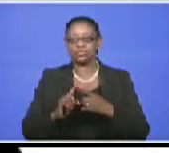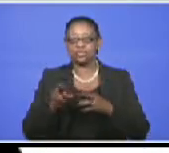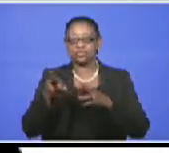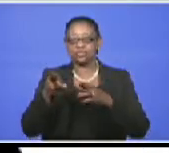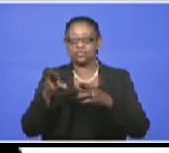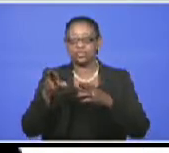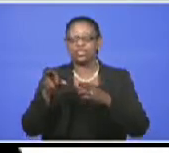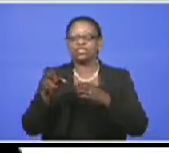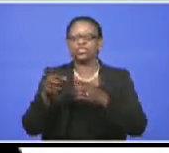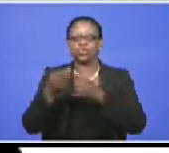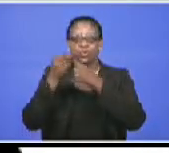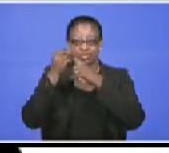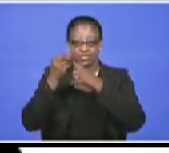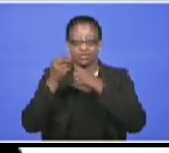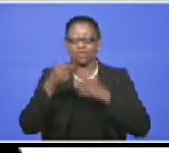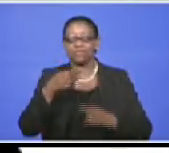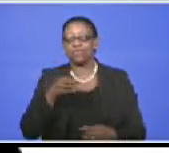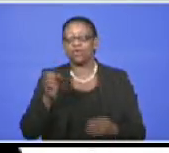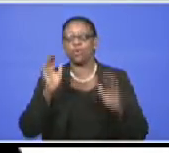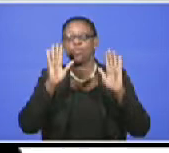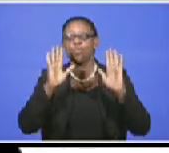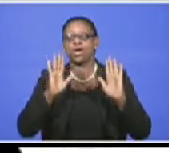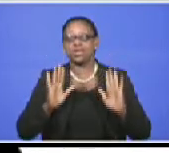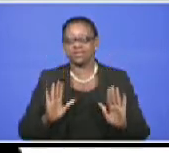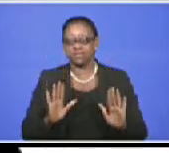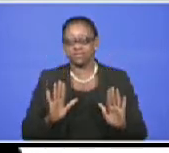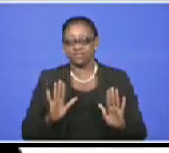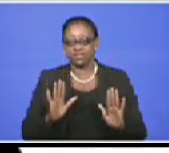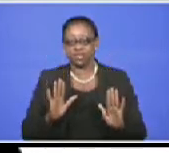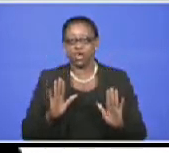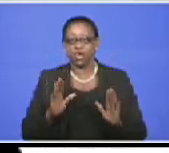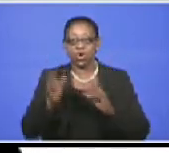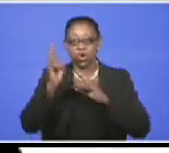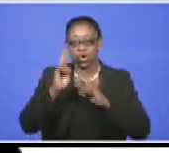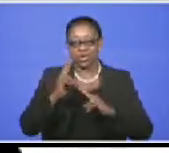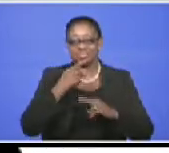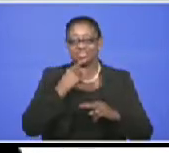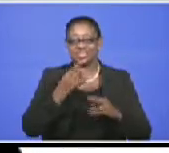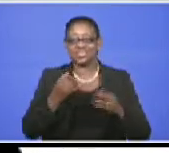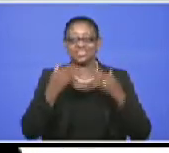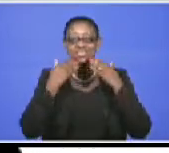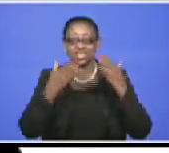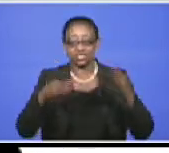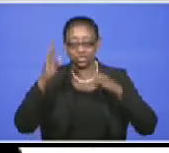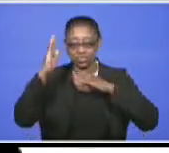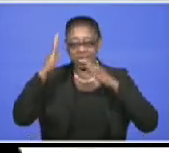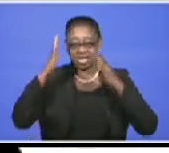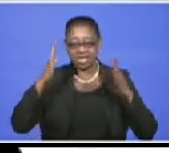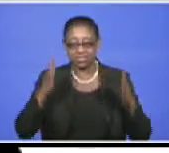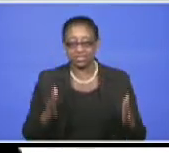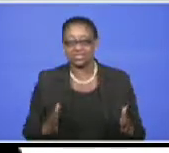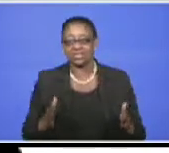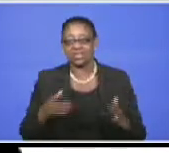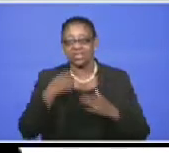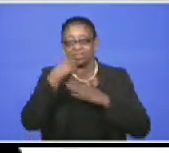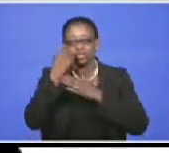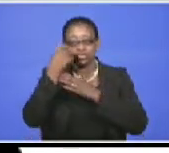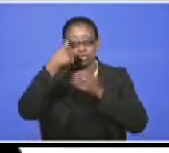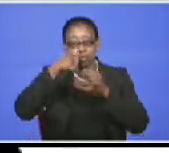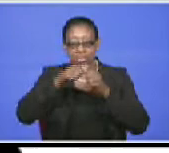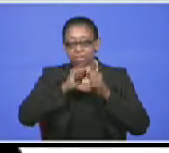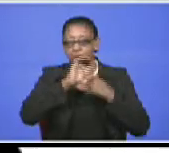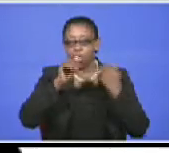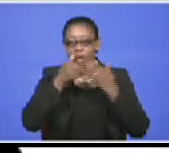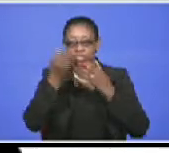for such a prestigious honor and thanked the people of the Bahamas. She said that she is reminded of the continuing struggle of Bahamian women